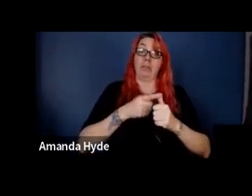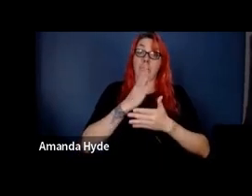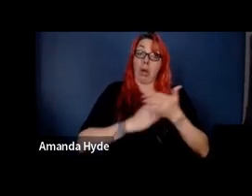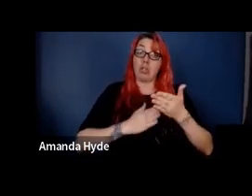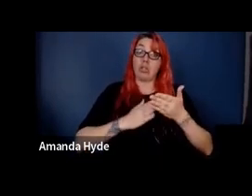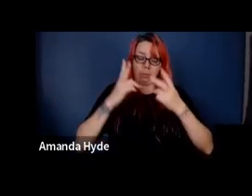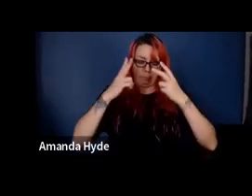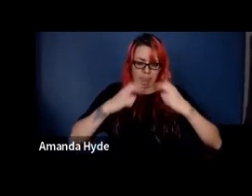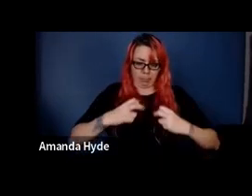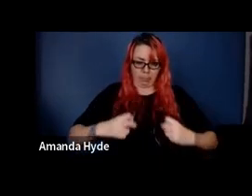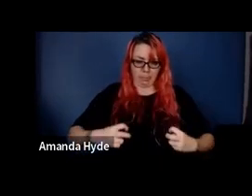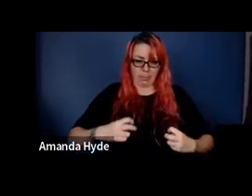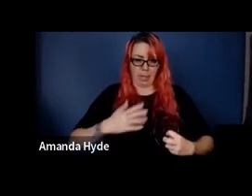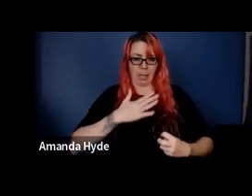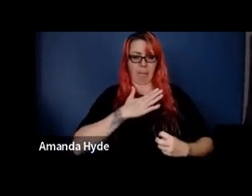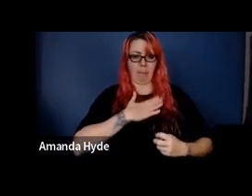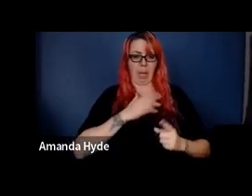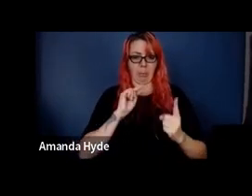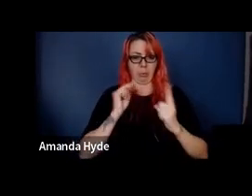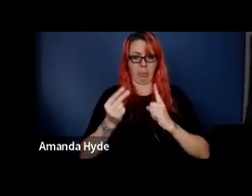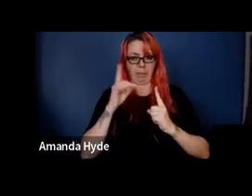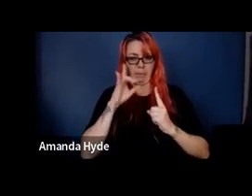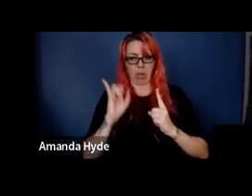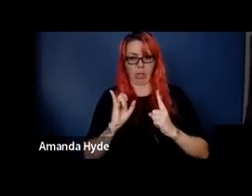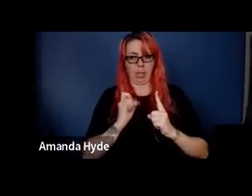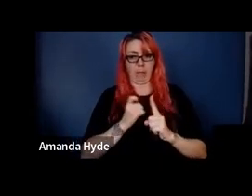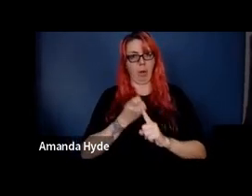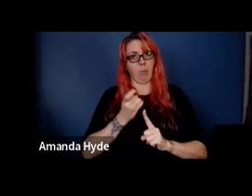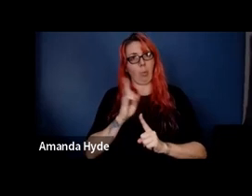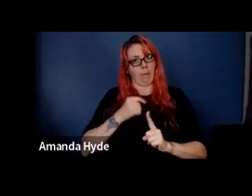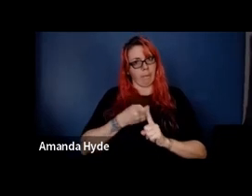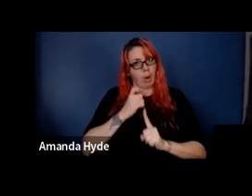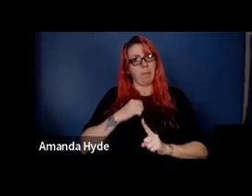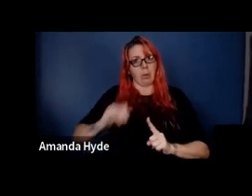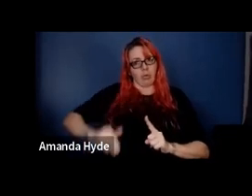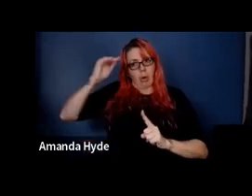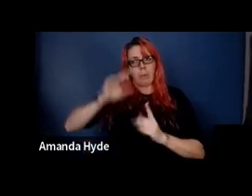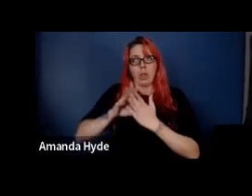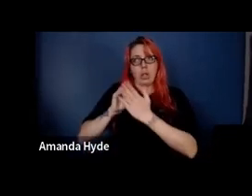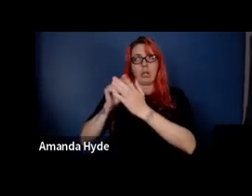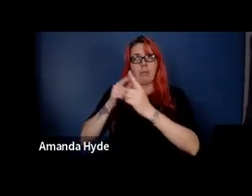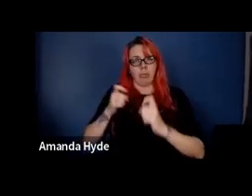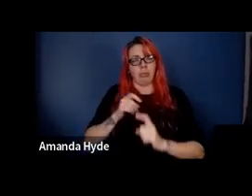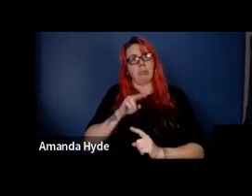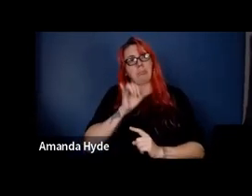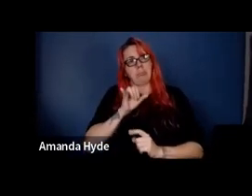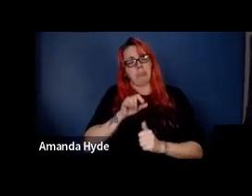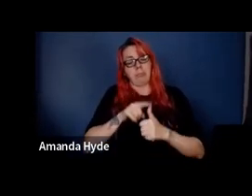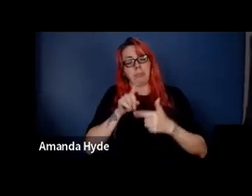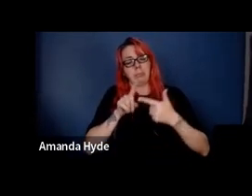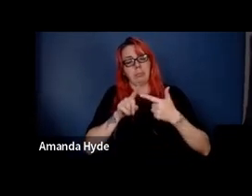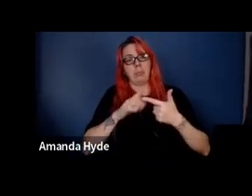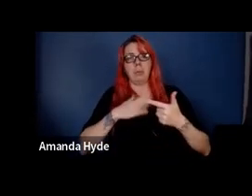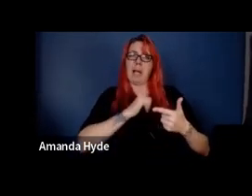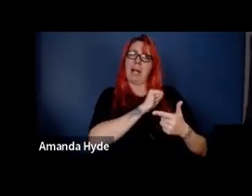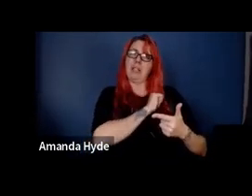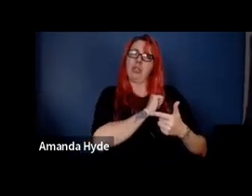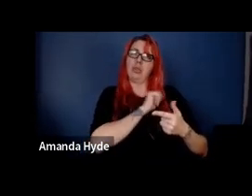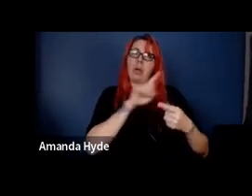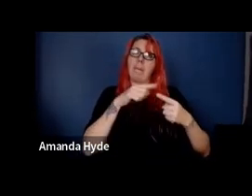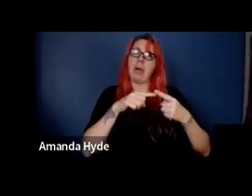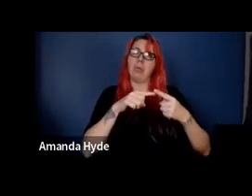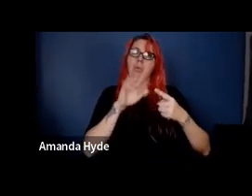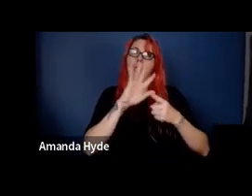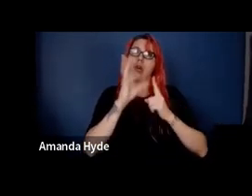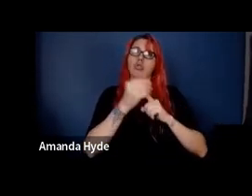world? And that shapes our cultural worldview. What it is in terms of our attitudes towards cultural difference, right? So how do we feel